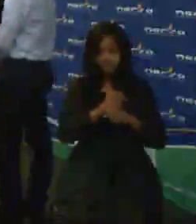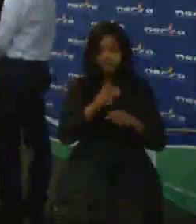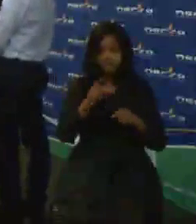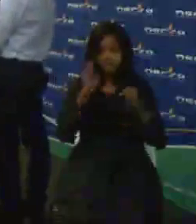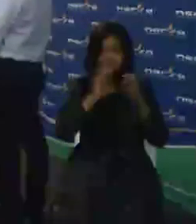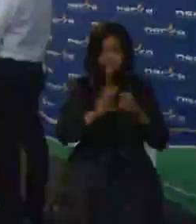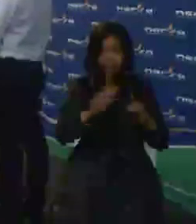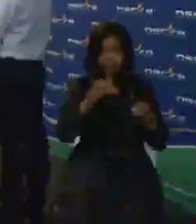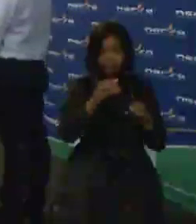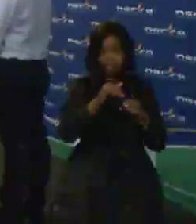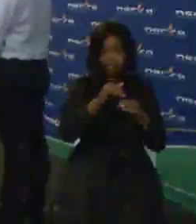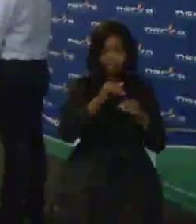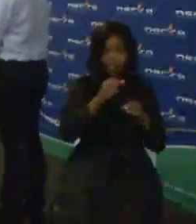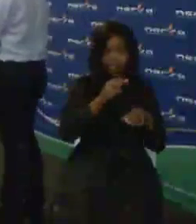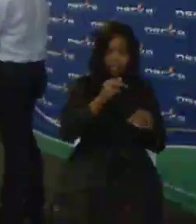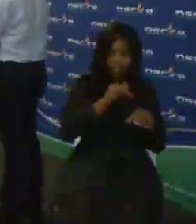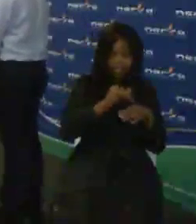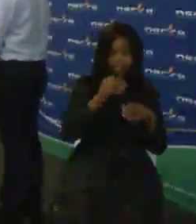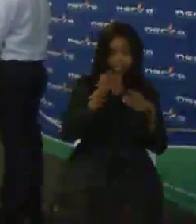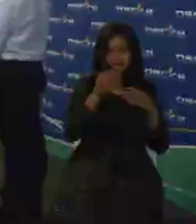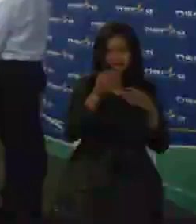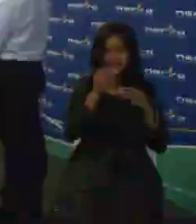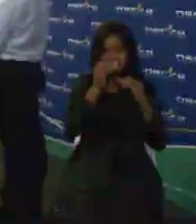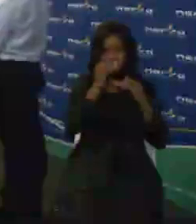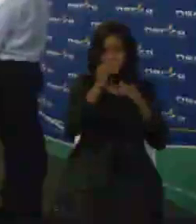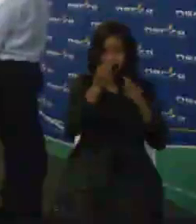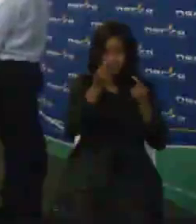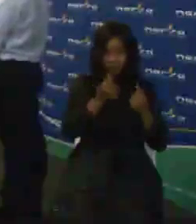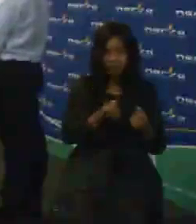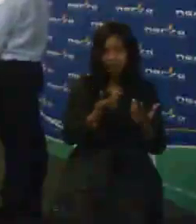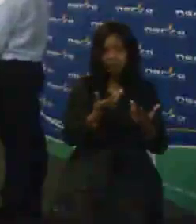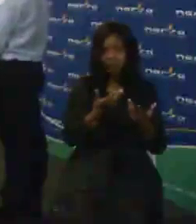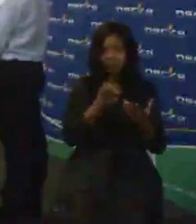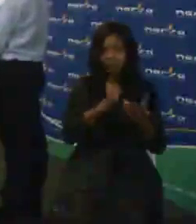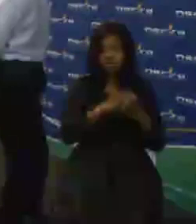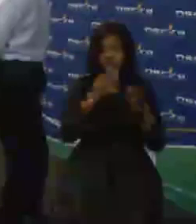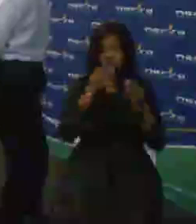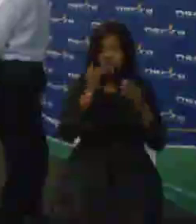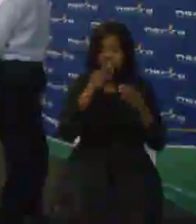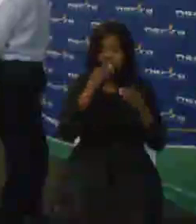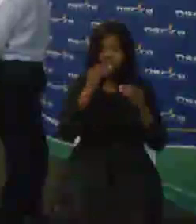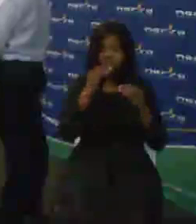certain cost. To the extent that that cost is exceeded,